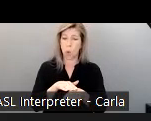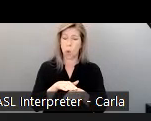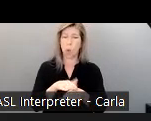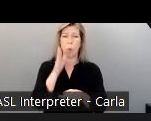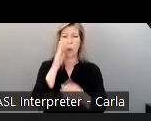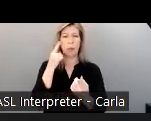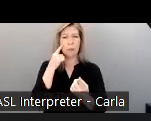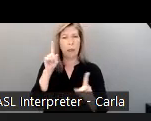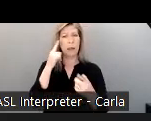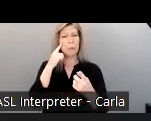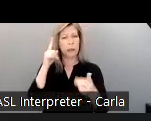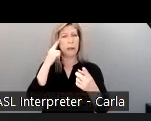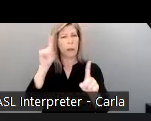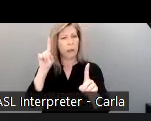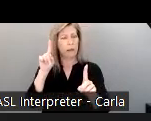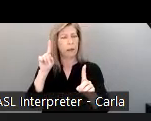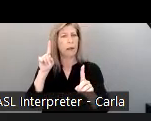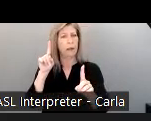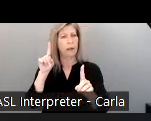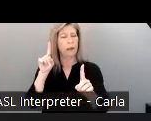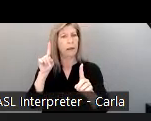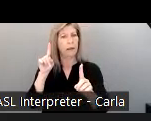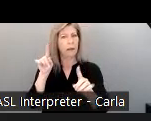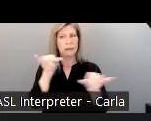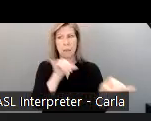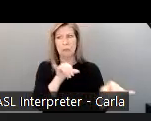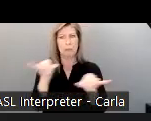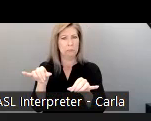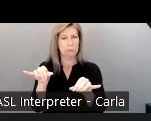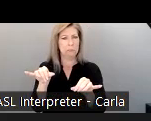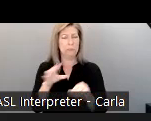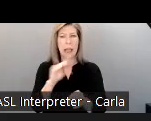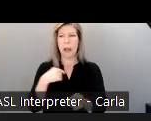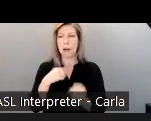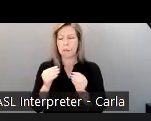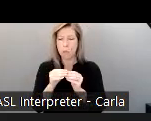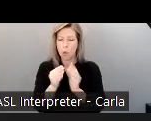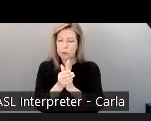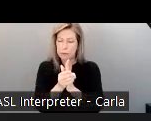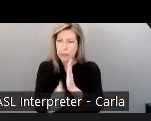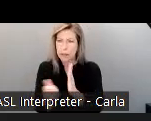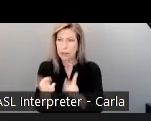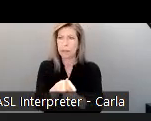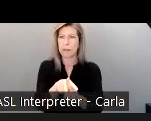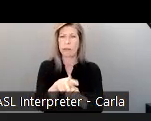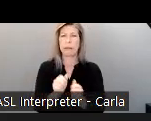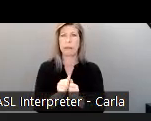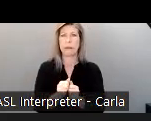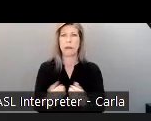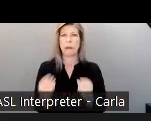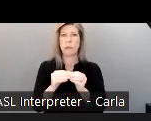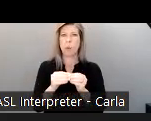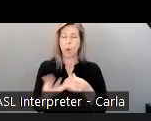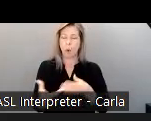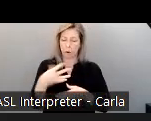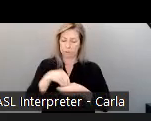I'm much more skillful and discerning and able to be nourished